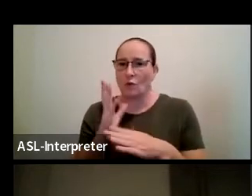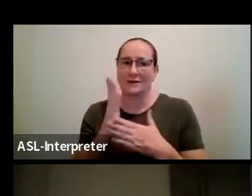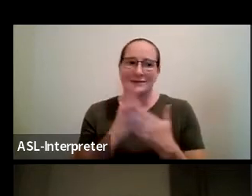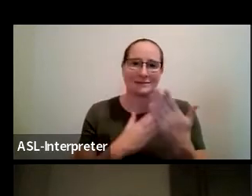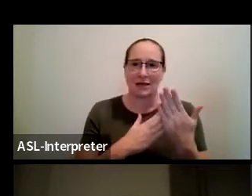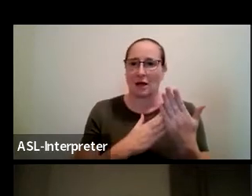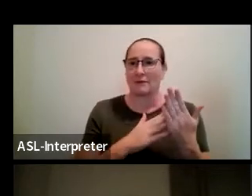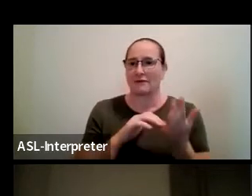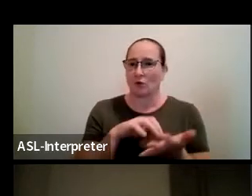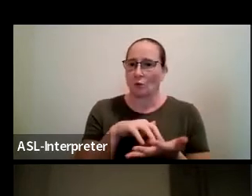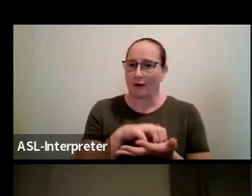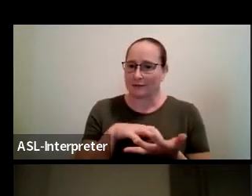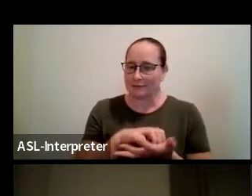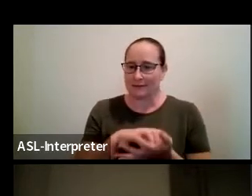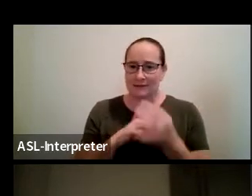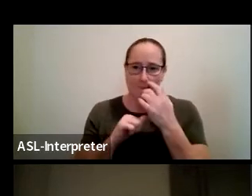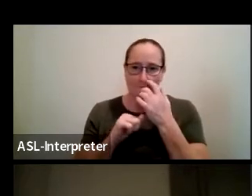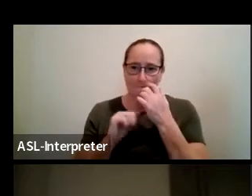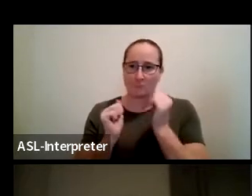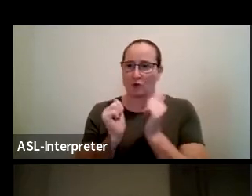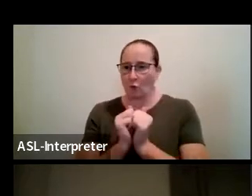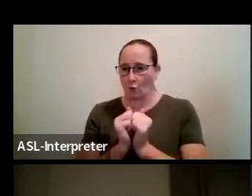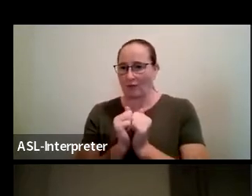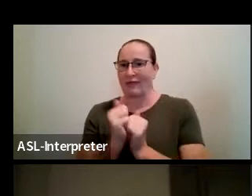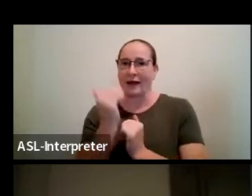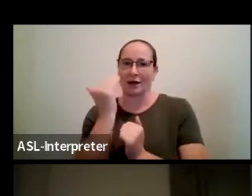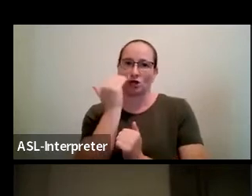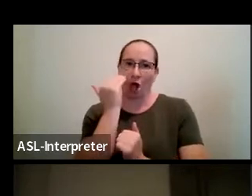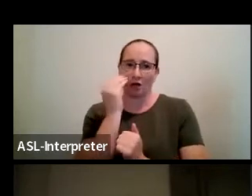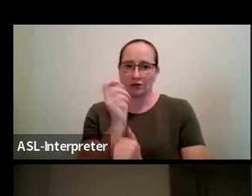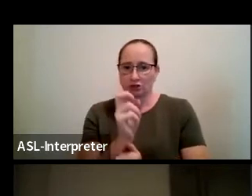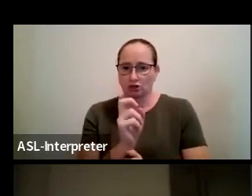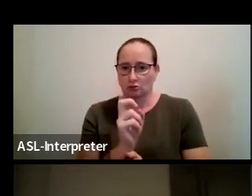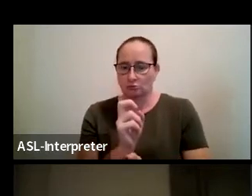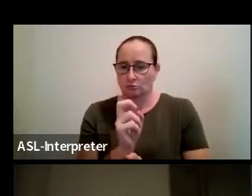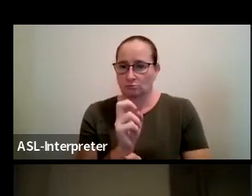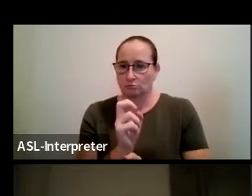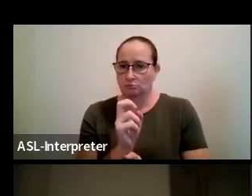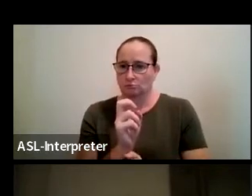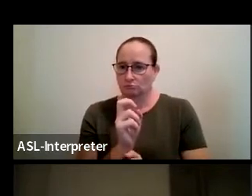the weaknesses with the knowledge translation and policymakers?